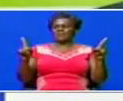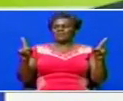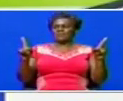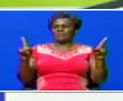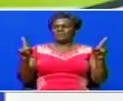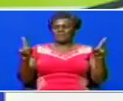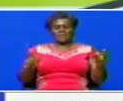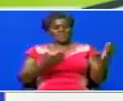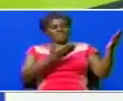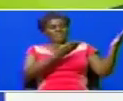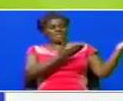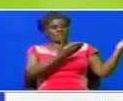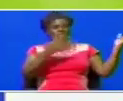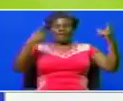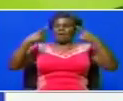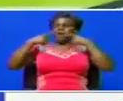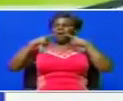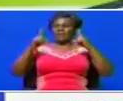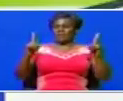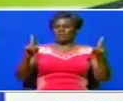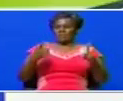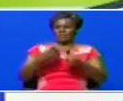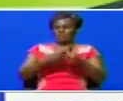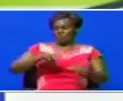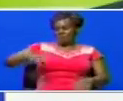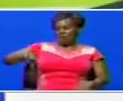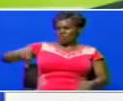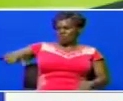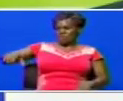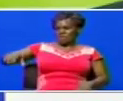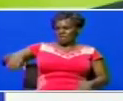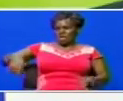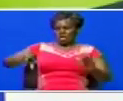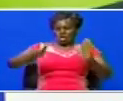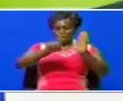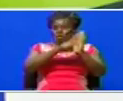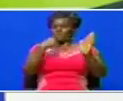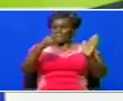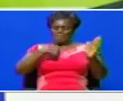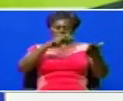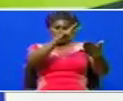Now, these are the results from the counties. The law requires that I read all of them.